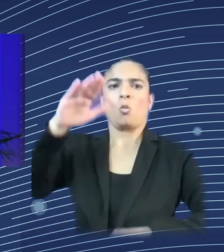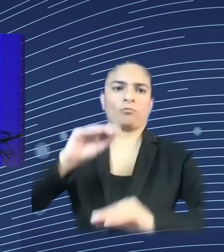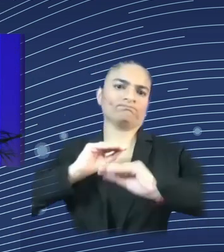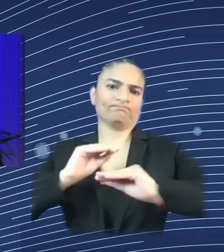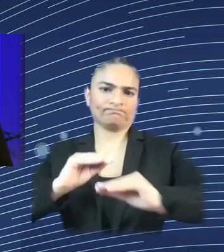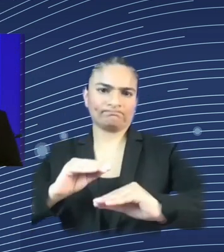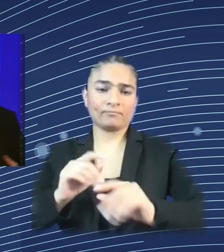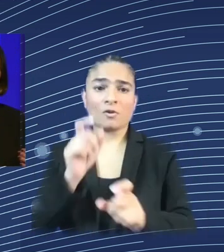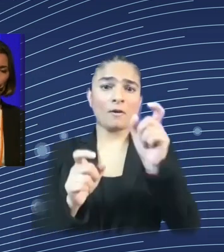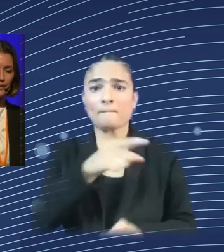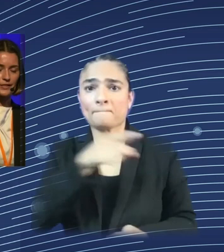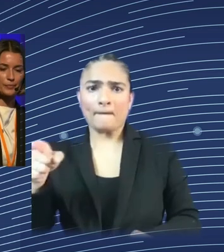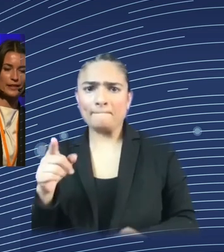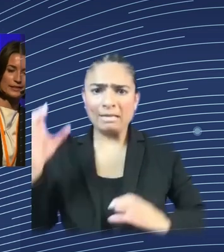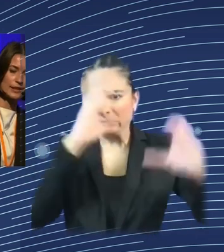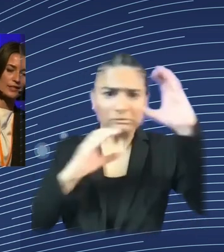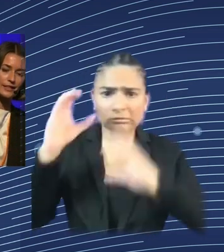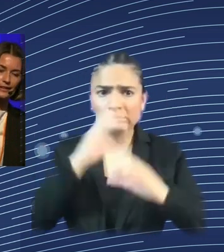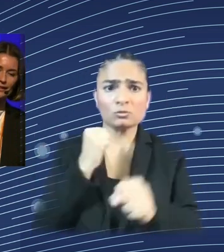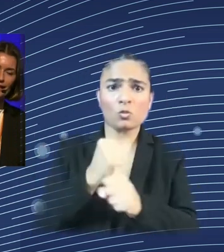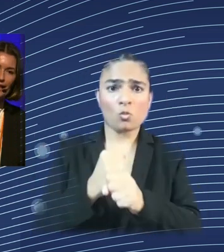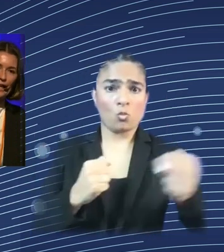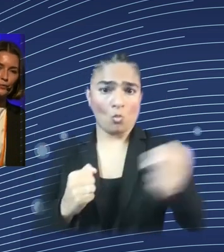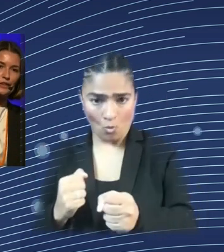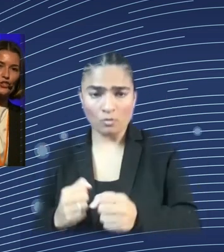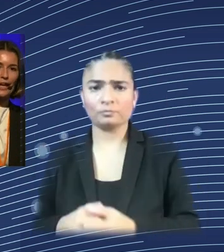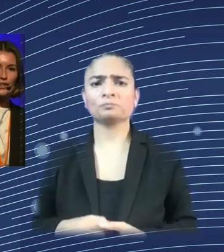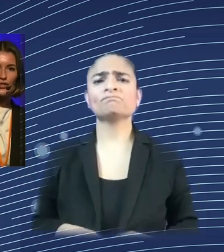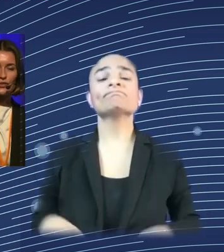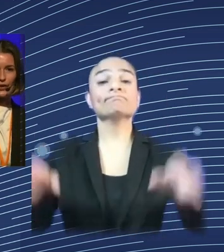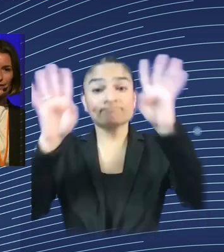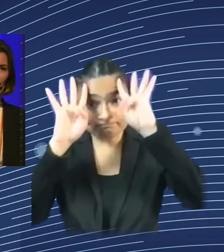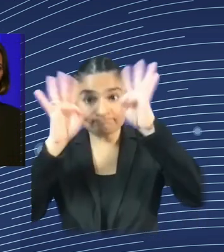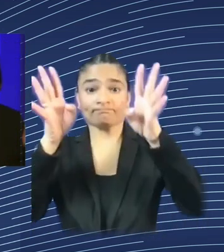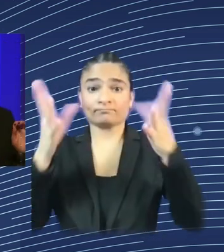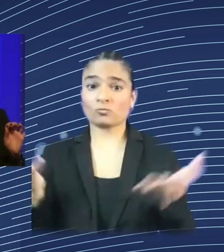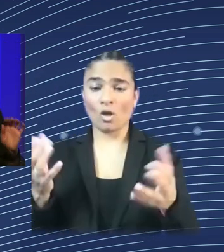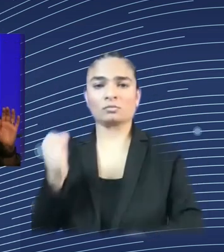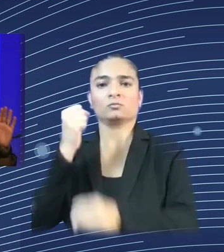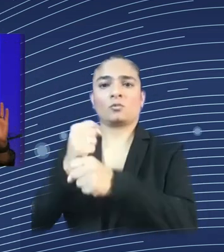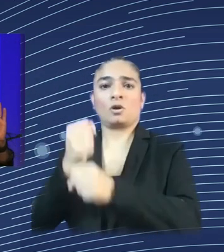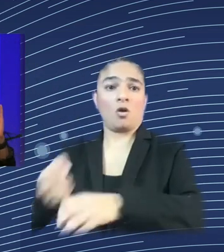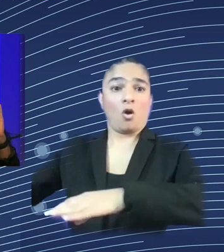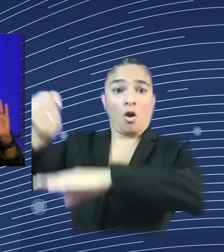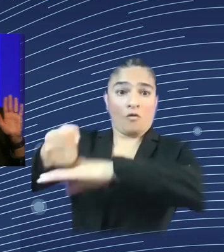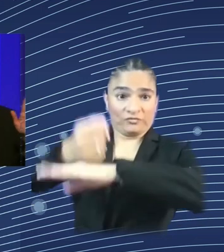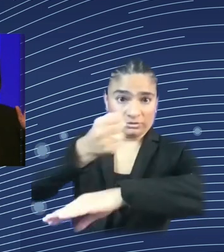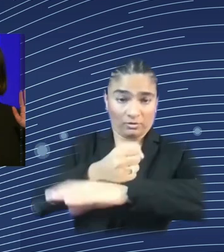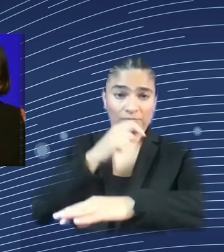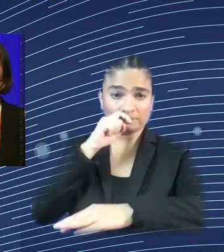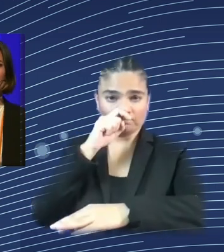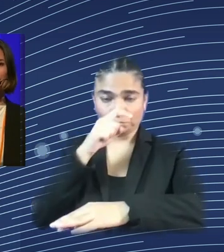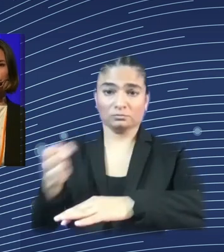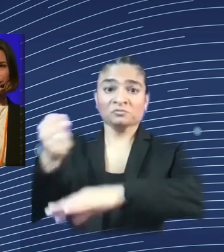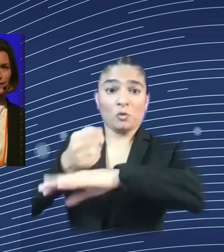the placement officers who participated in our study. And we changed certain characteristic of that tool and